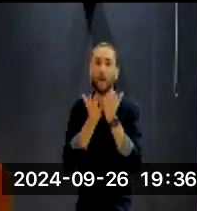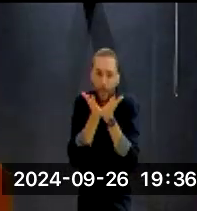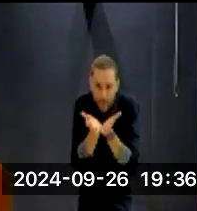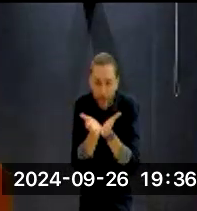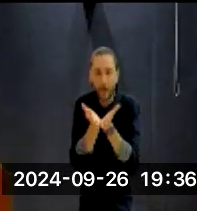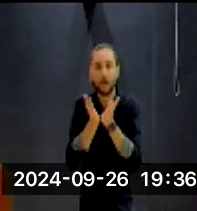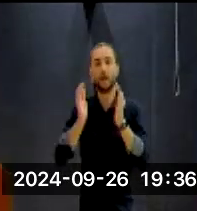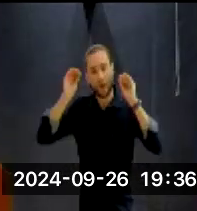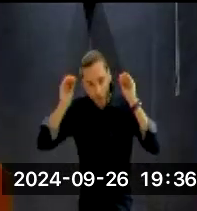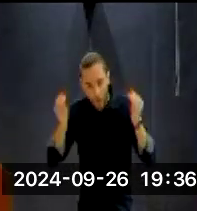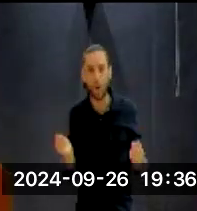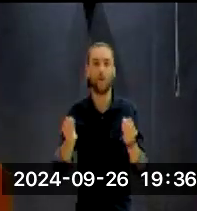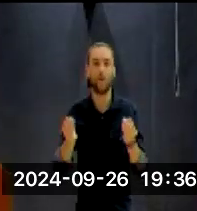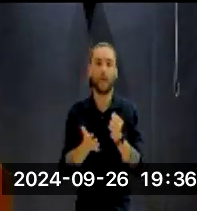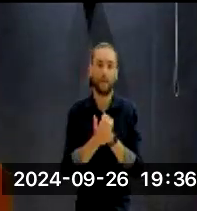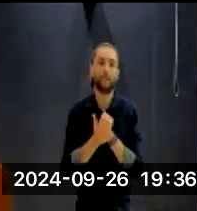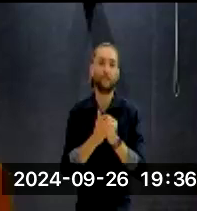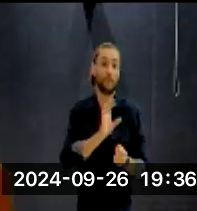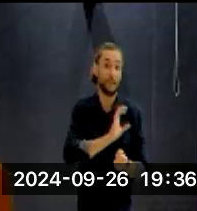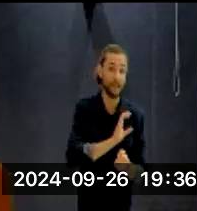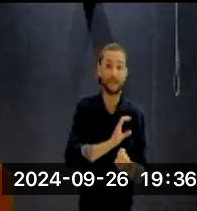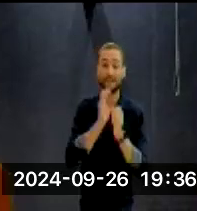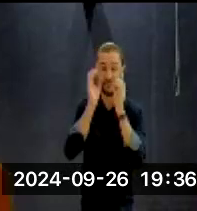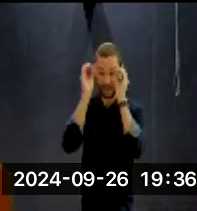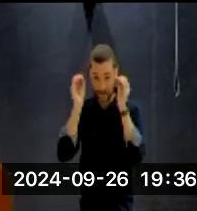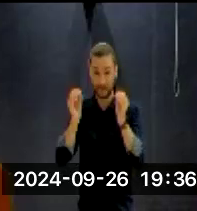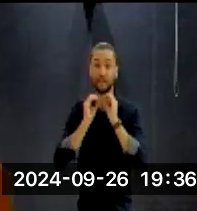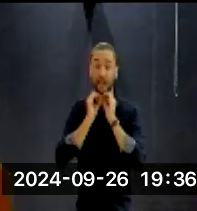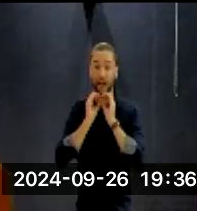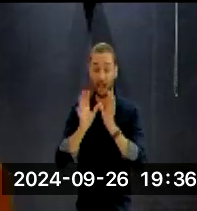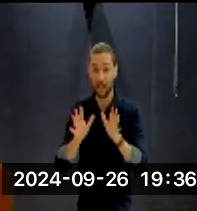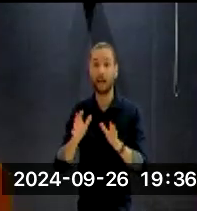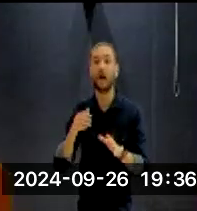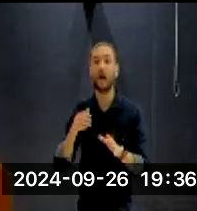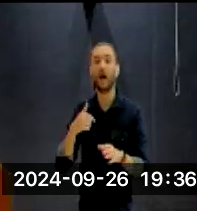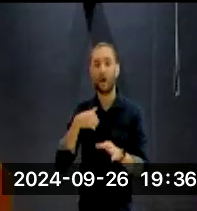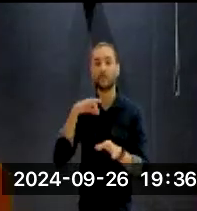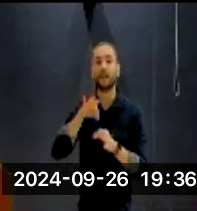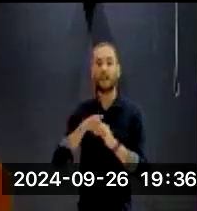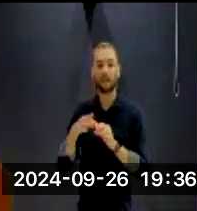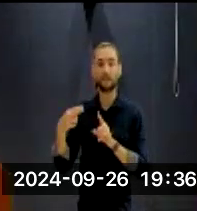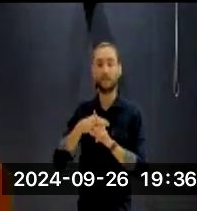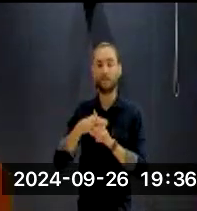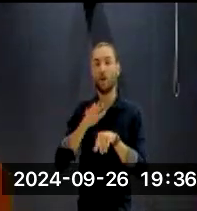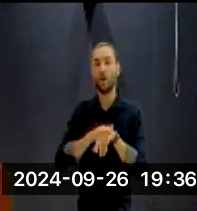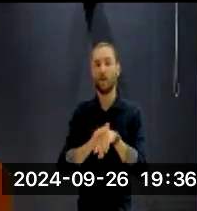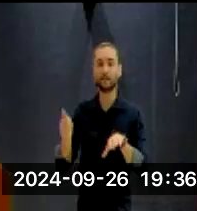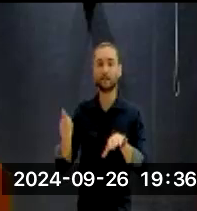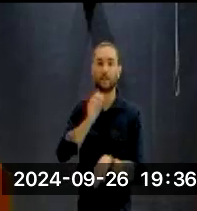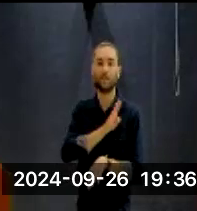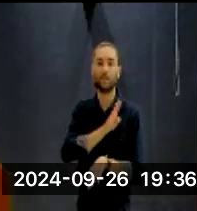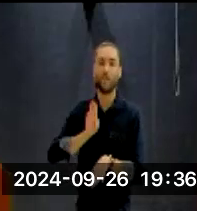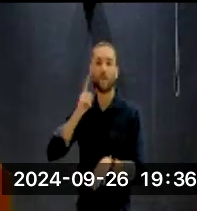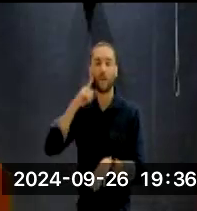from the police, not from anybody. I was elected to be on the executive board for the California State